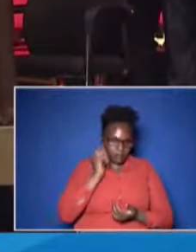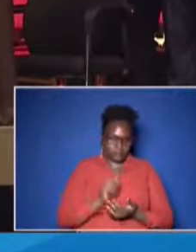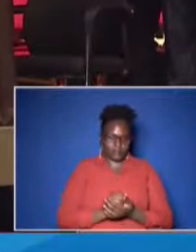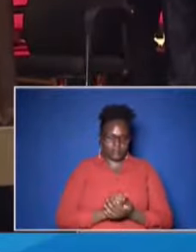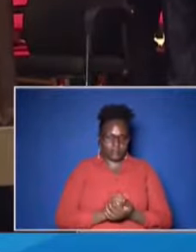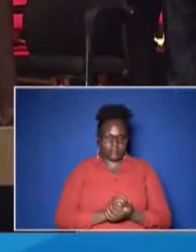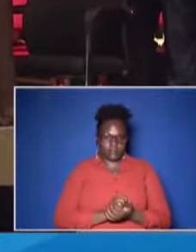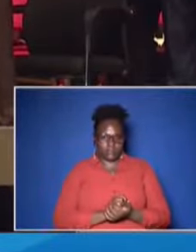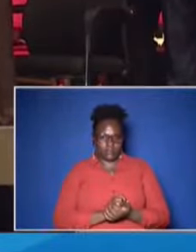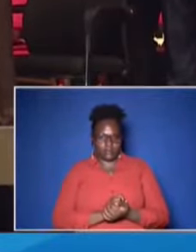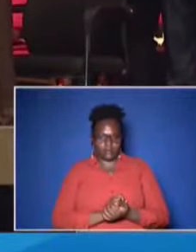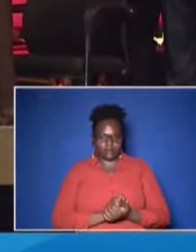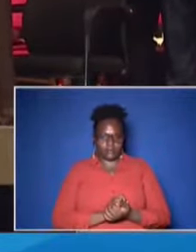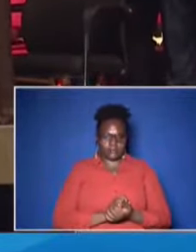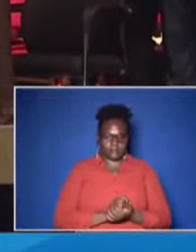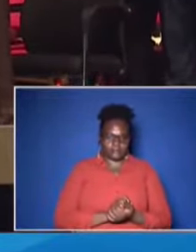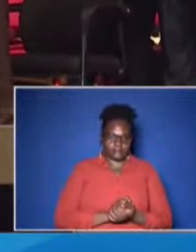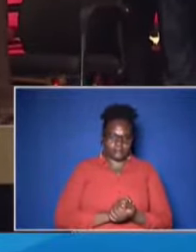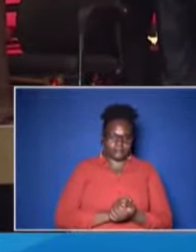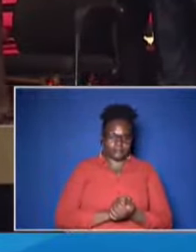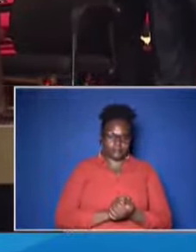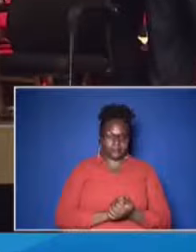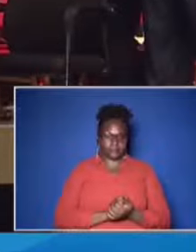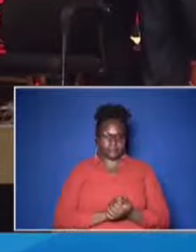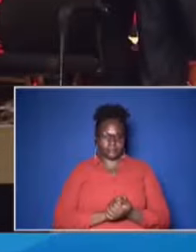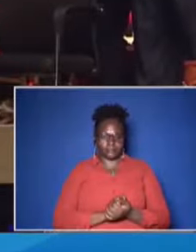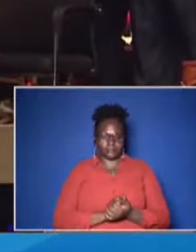you thanks